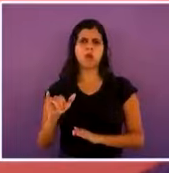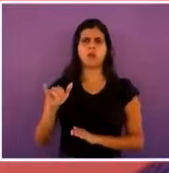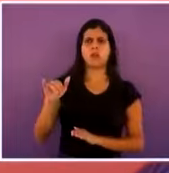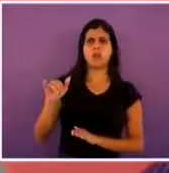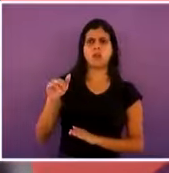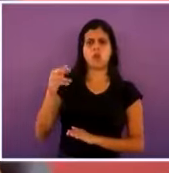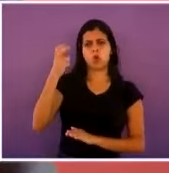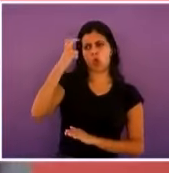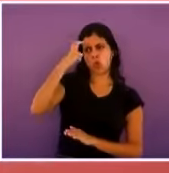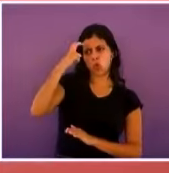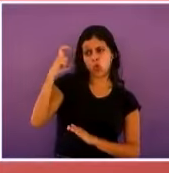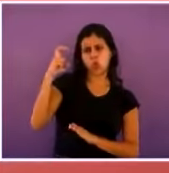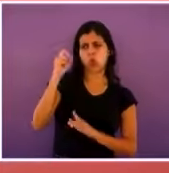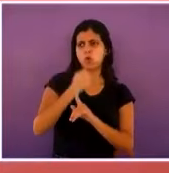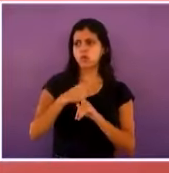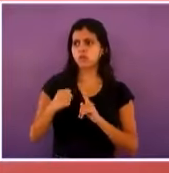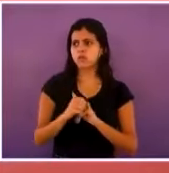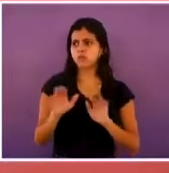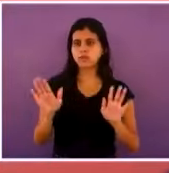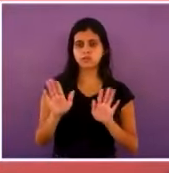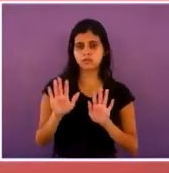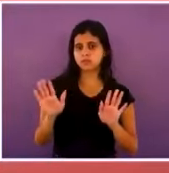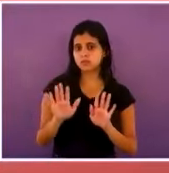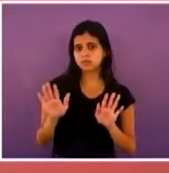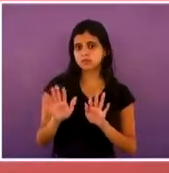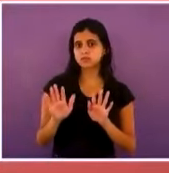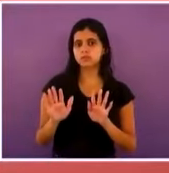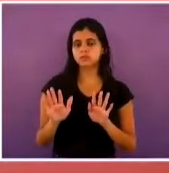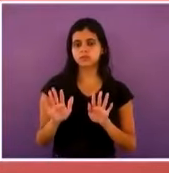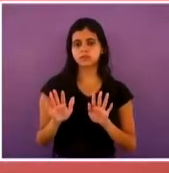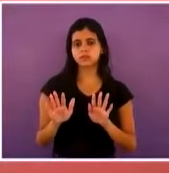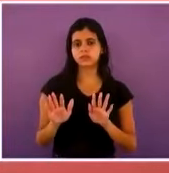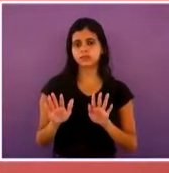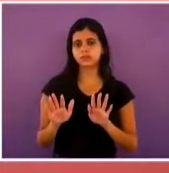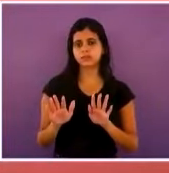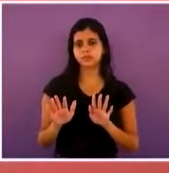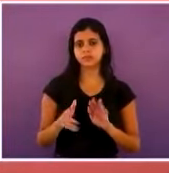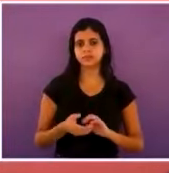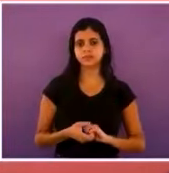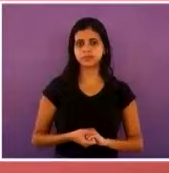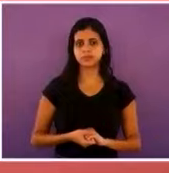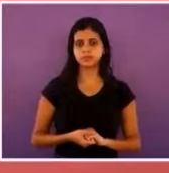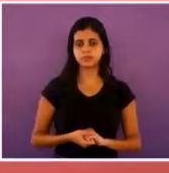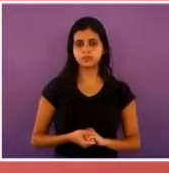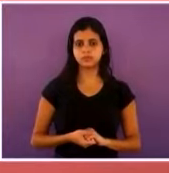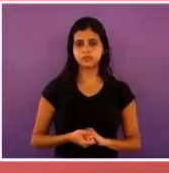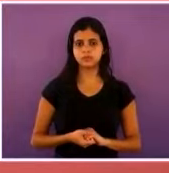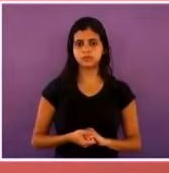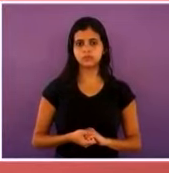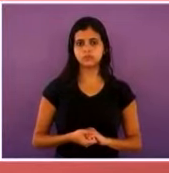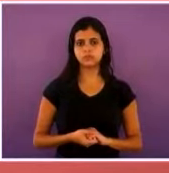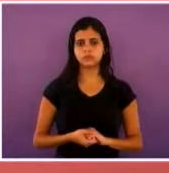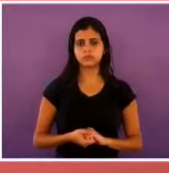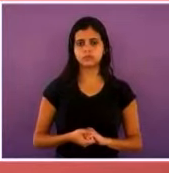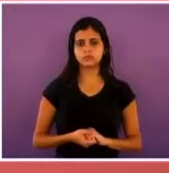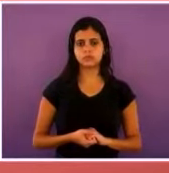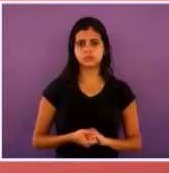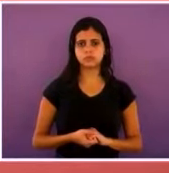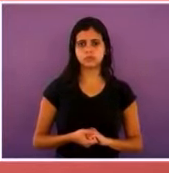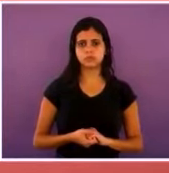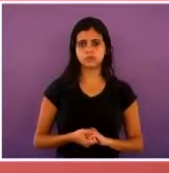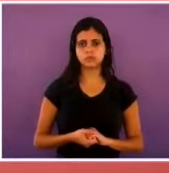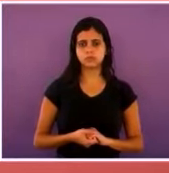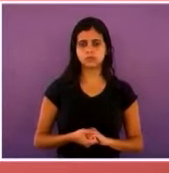ocidental. Bringing with himself a more relational, warm, smiling